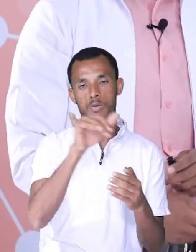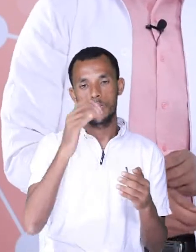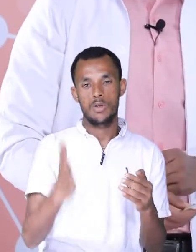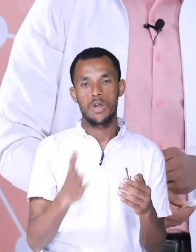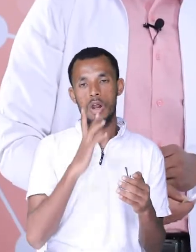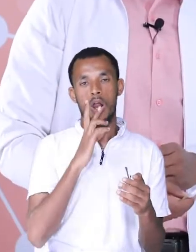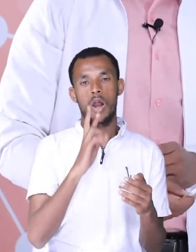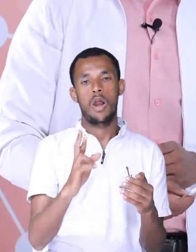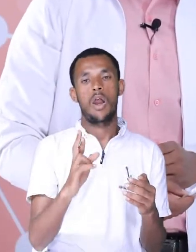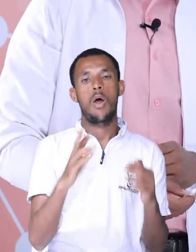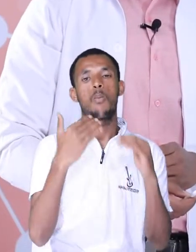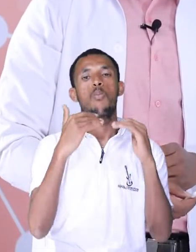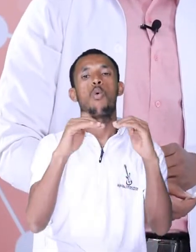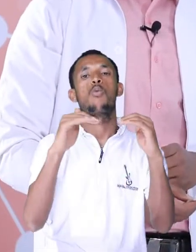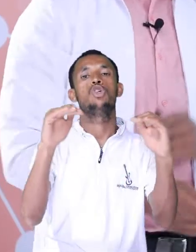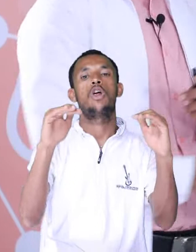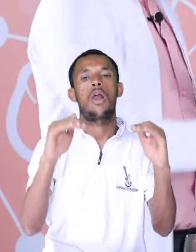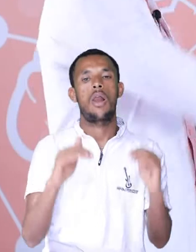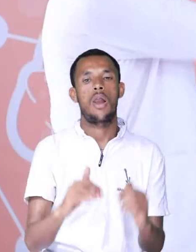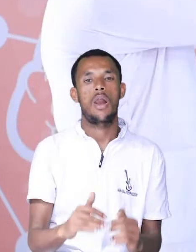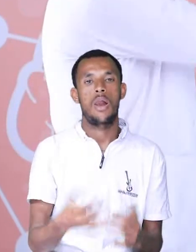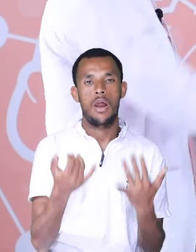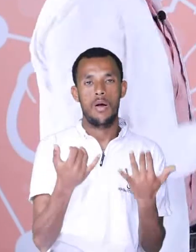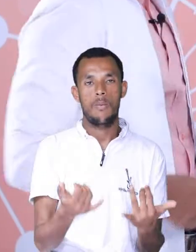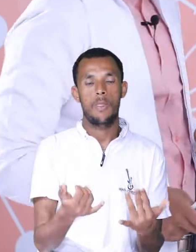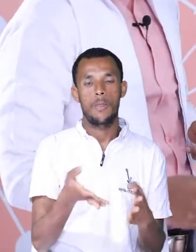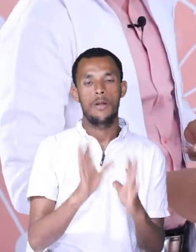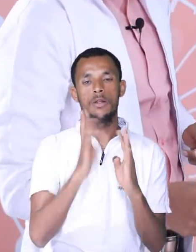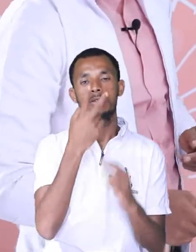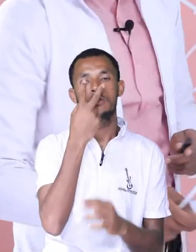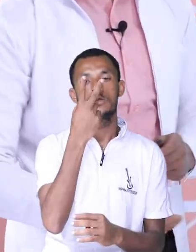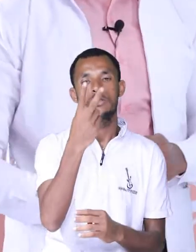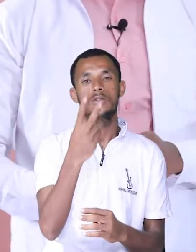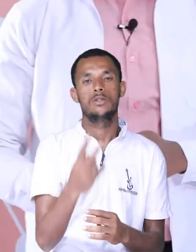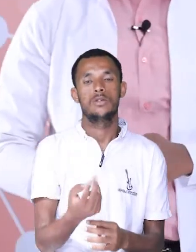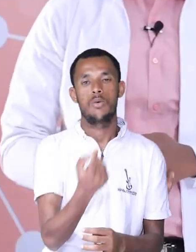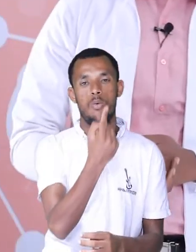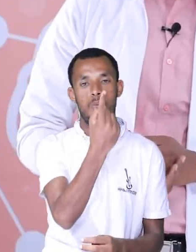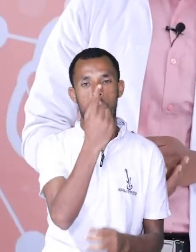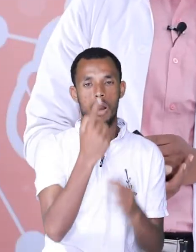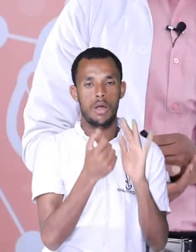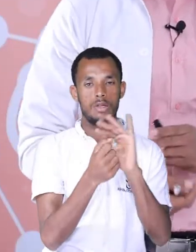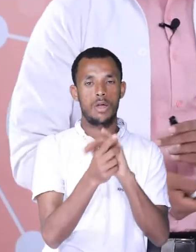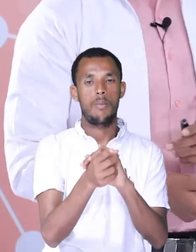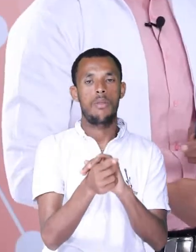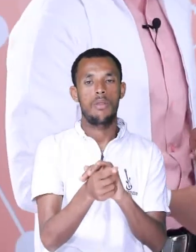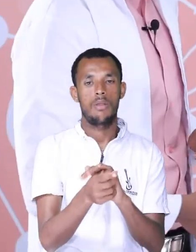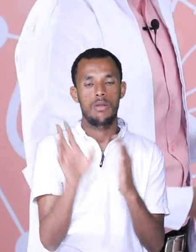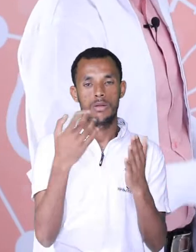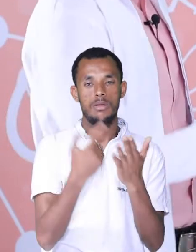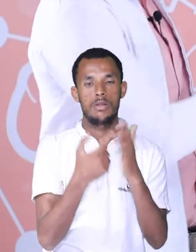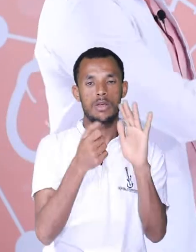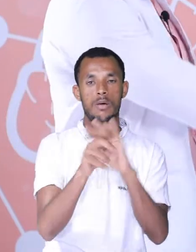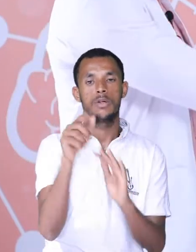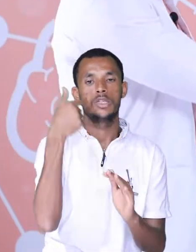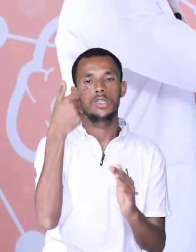sides are proportional. Now, let's see one example. The example, it